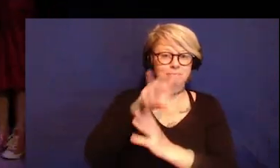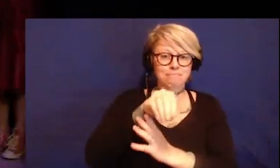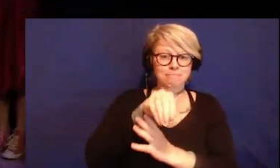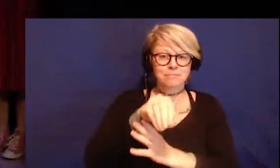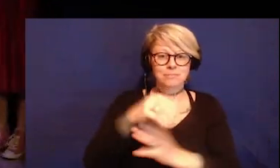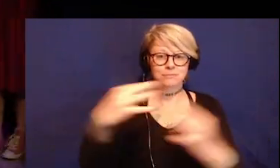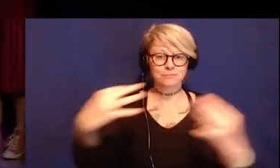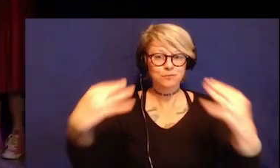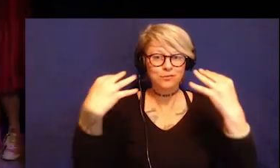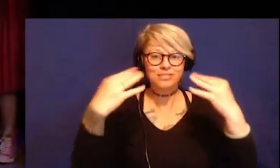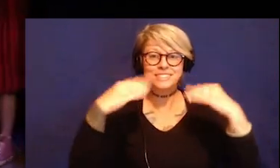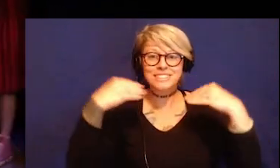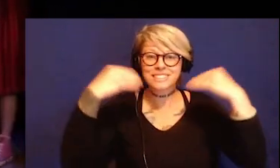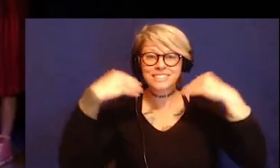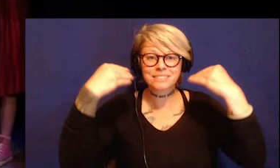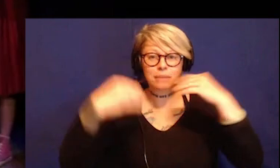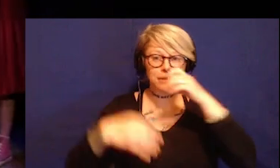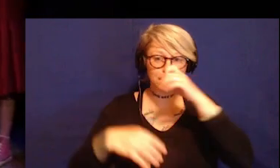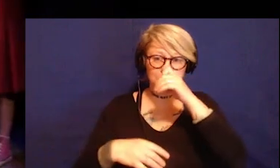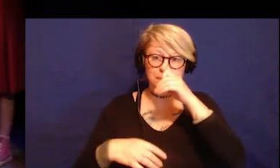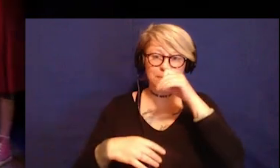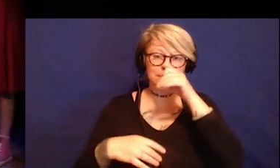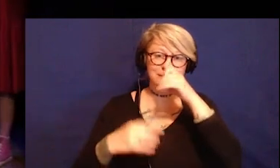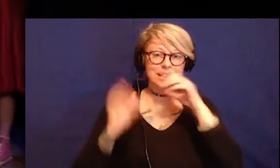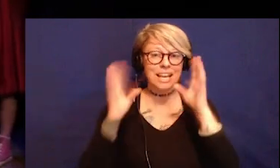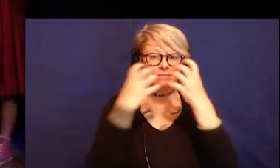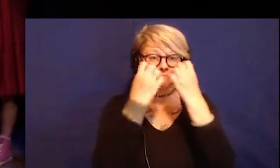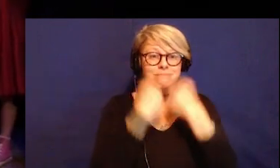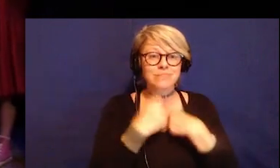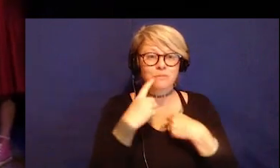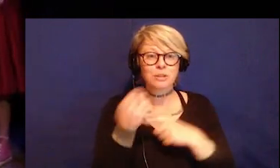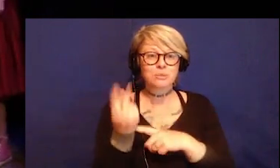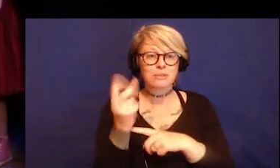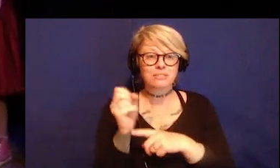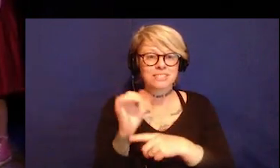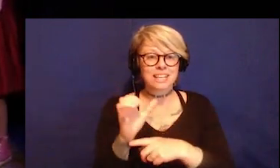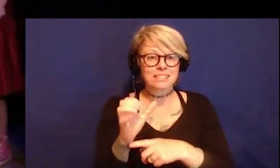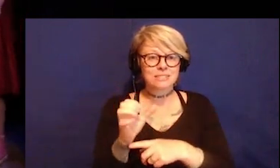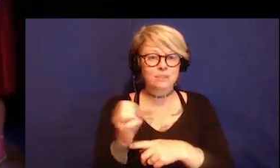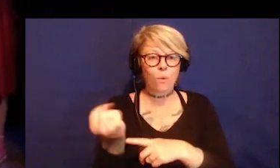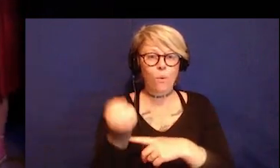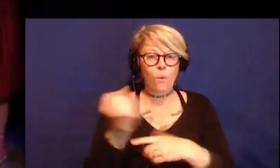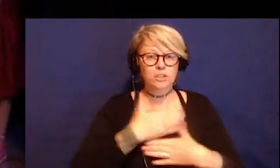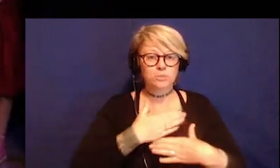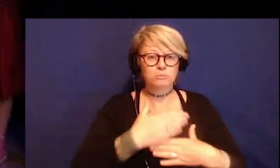there. You could take your mask off for 12 seconds, but hold your breath.